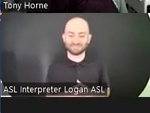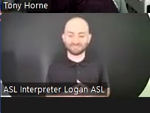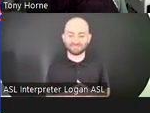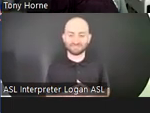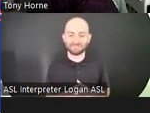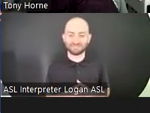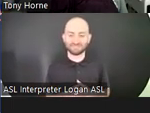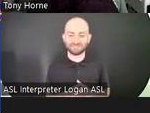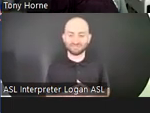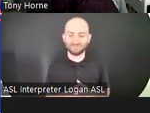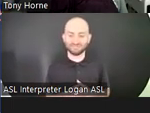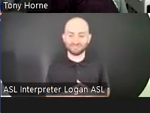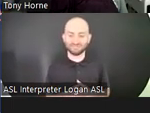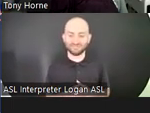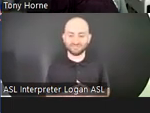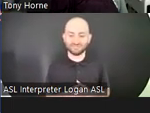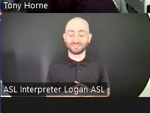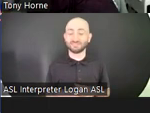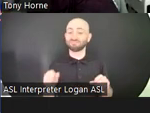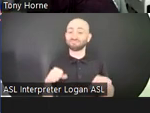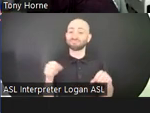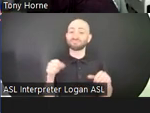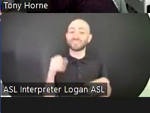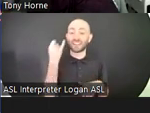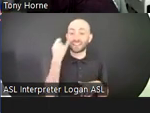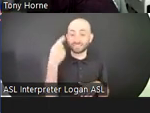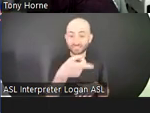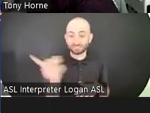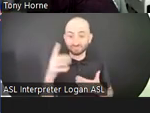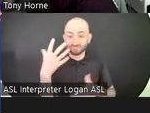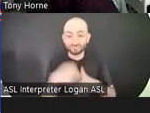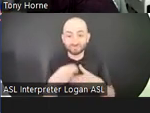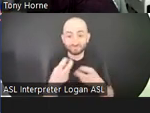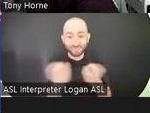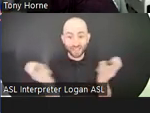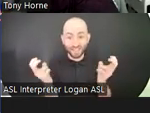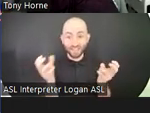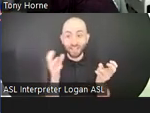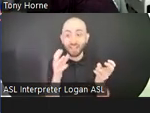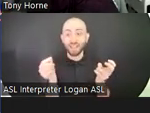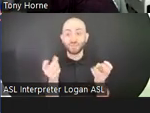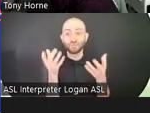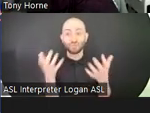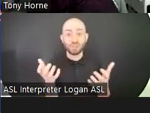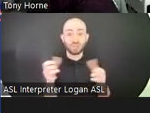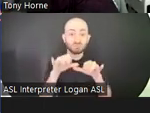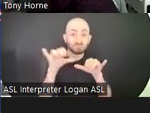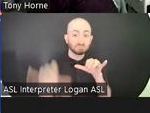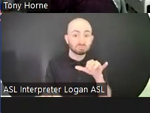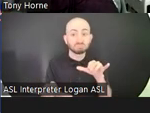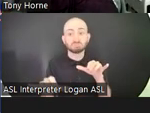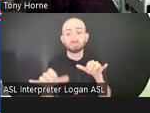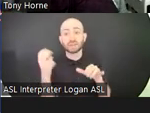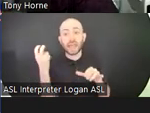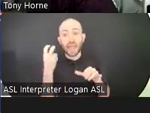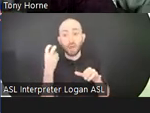yes uh if if you are on the panel and you would like to hang out to do a bit of a